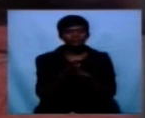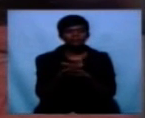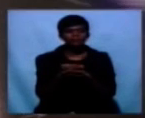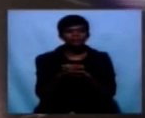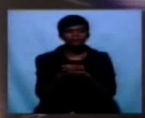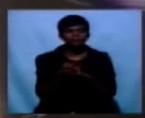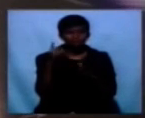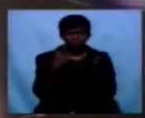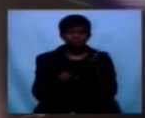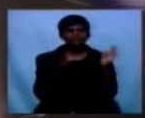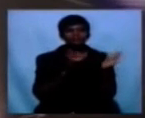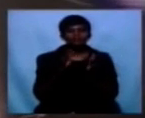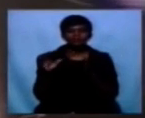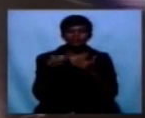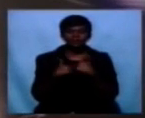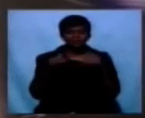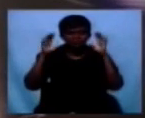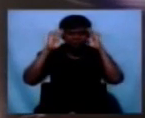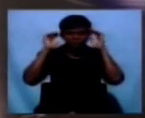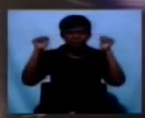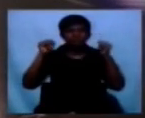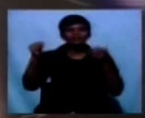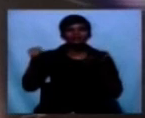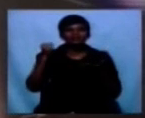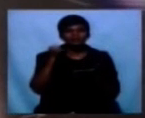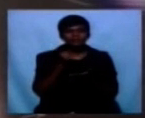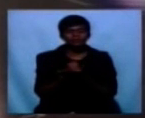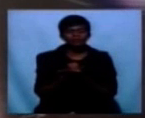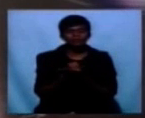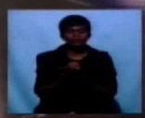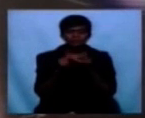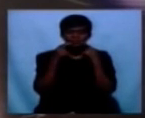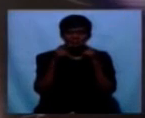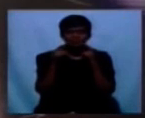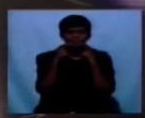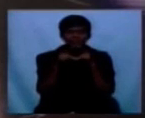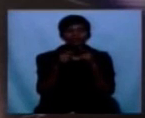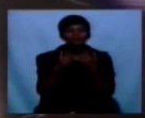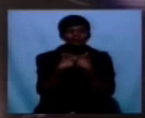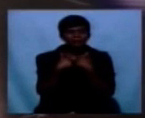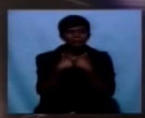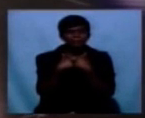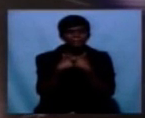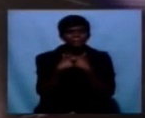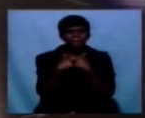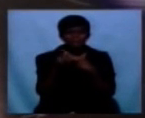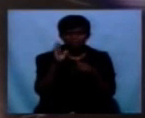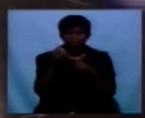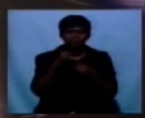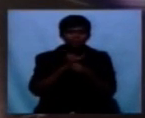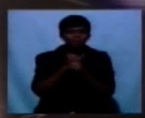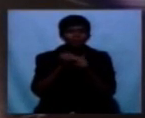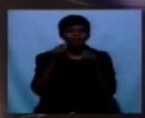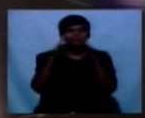What plans do you have? I know that when the president was appointing, announcing that he was going to set up the Ministry of Housing